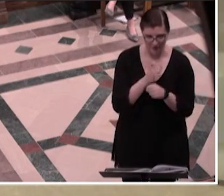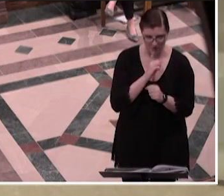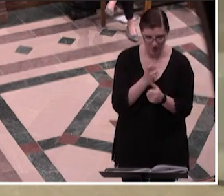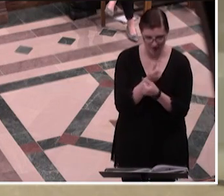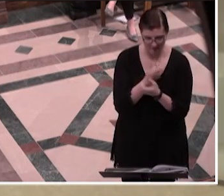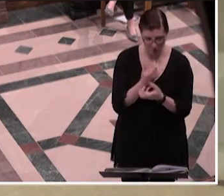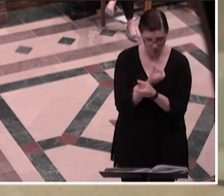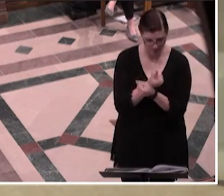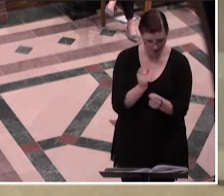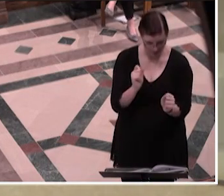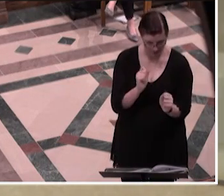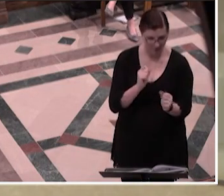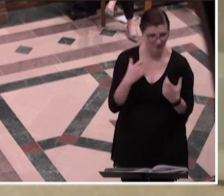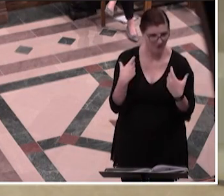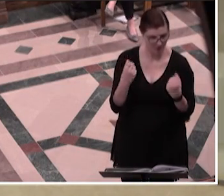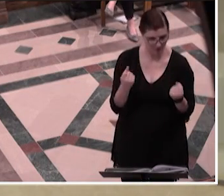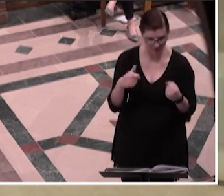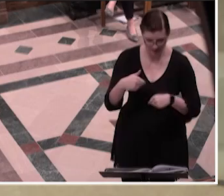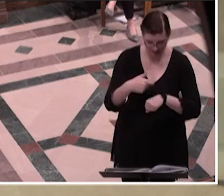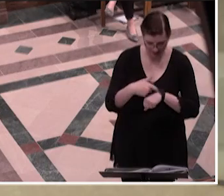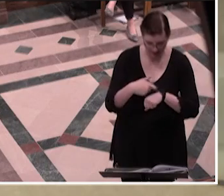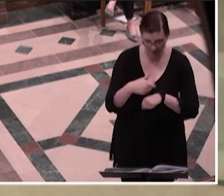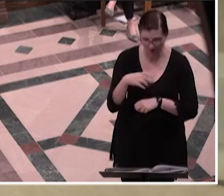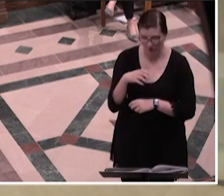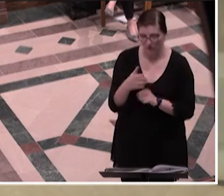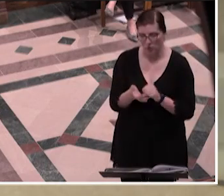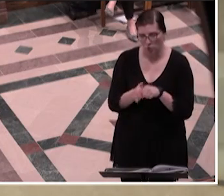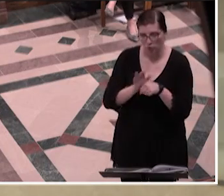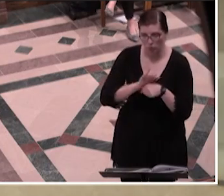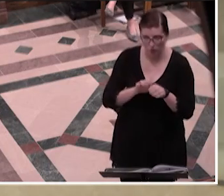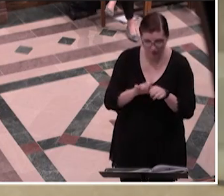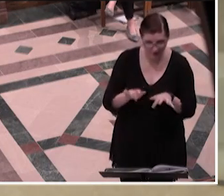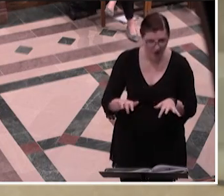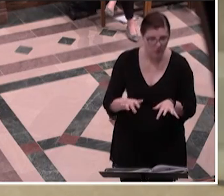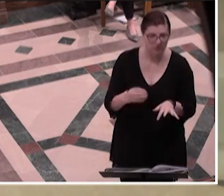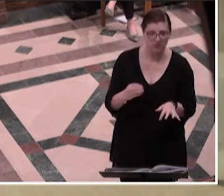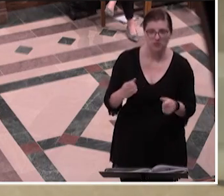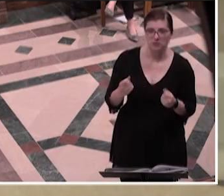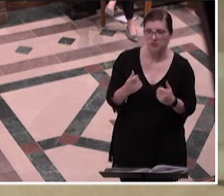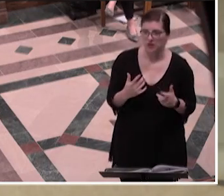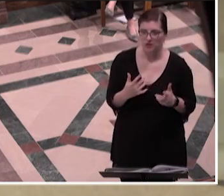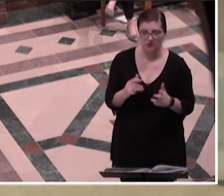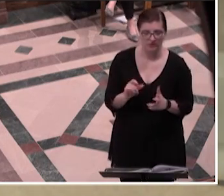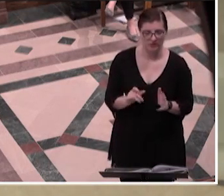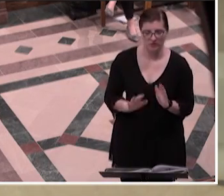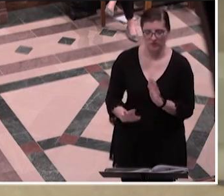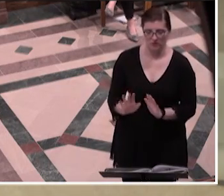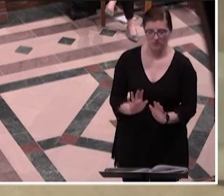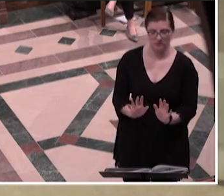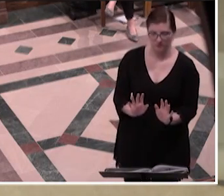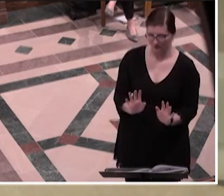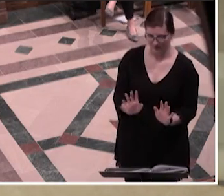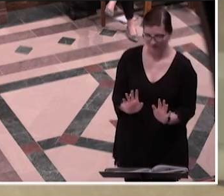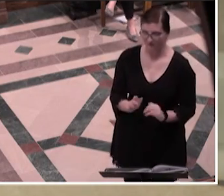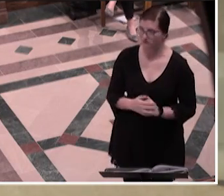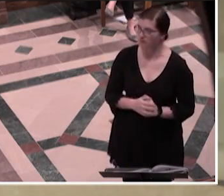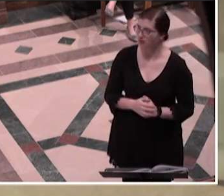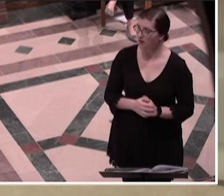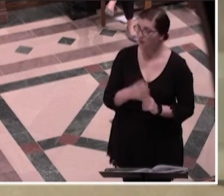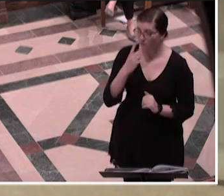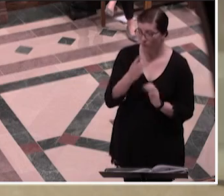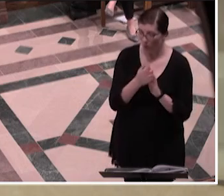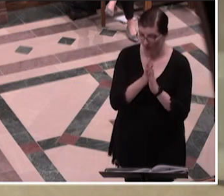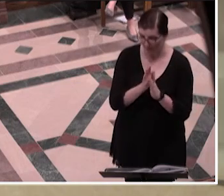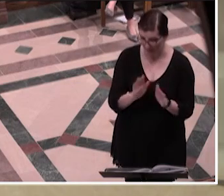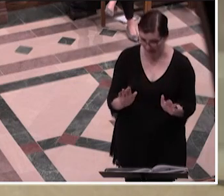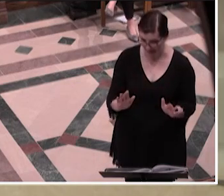healthy during this time of coronavirus and the scare of all of that. And before the peace, well,